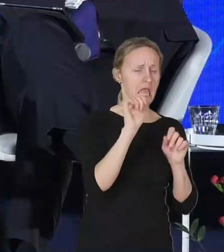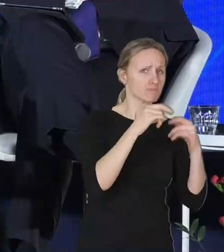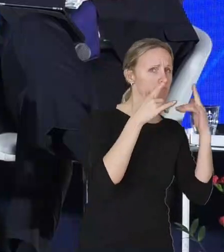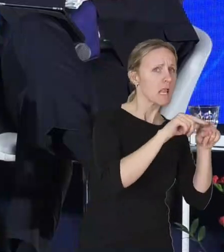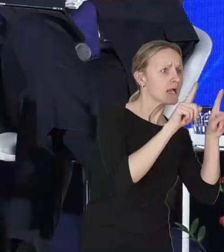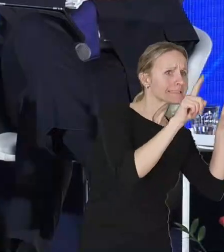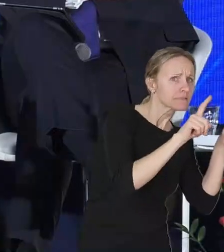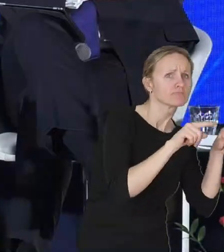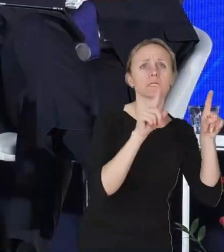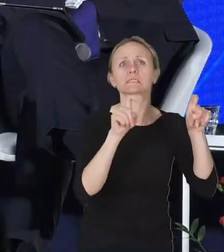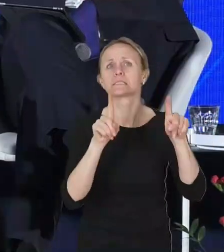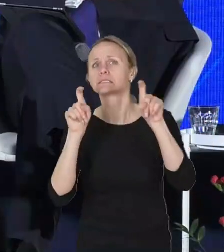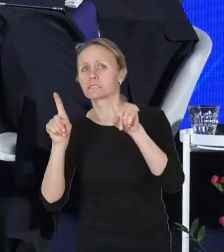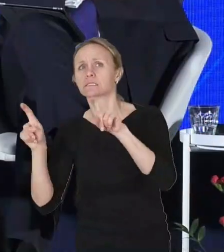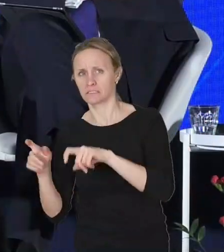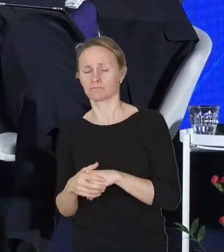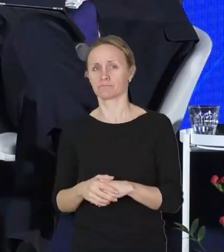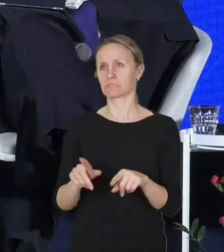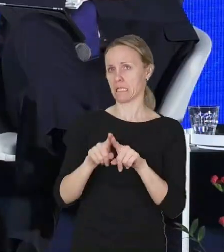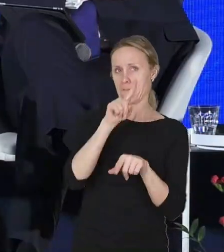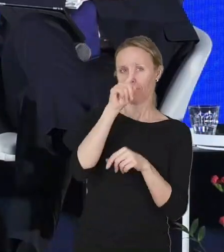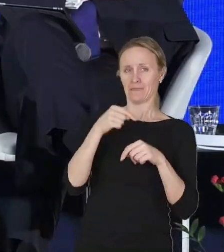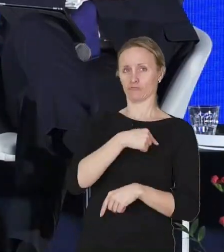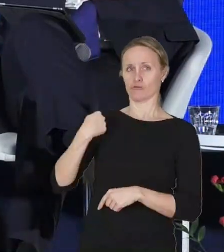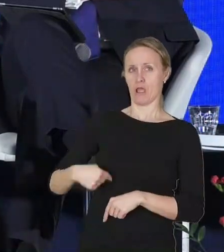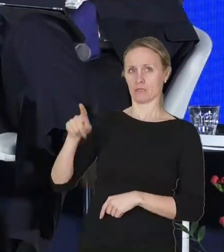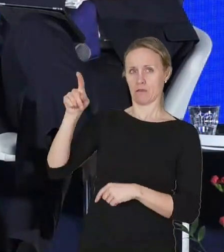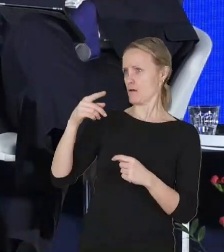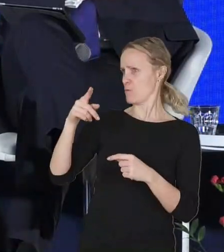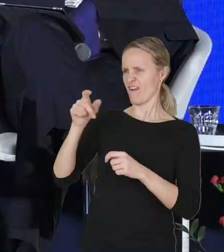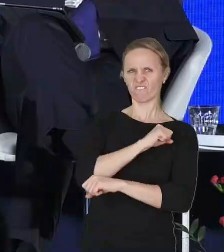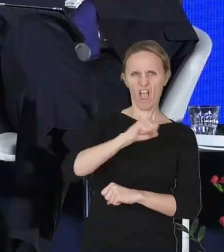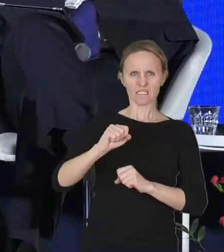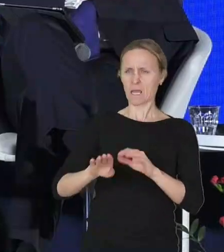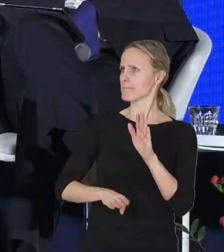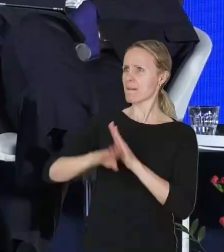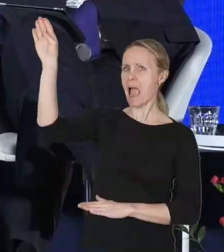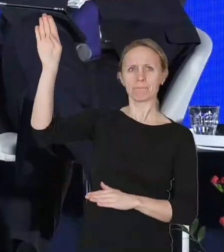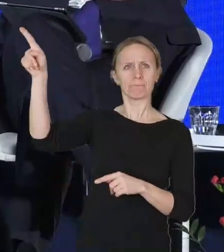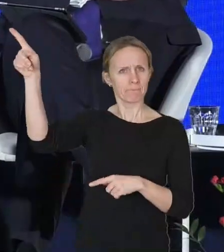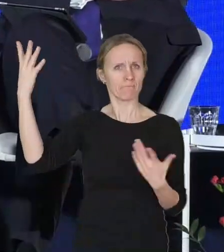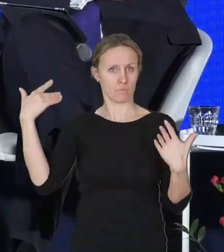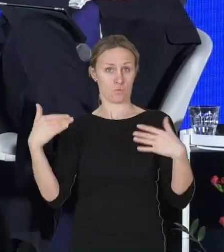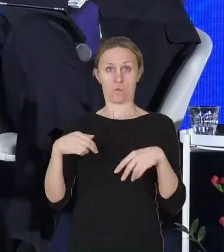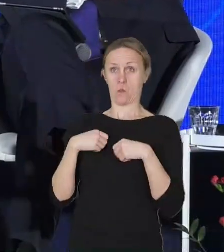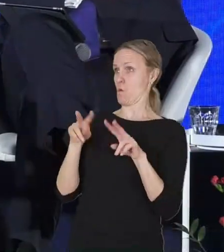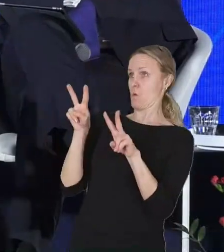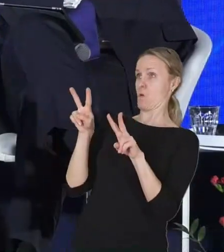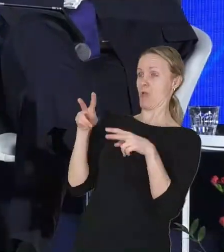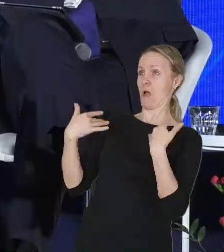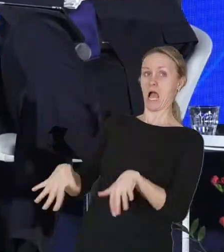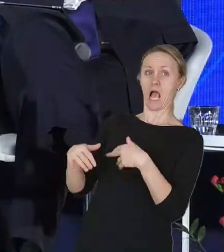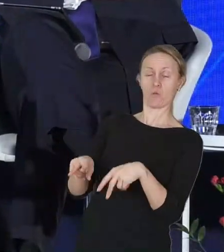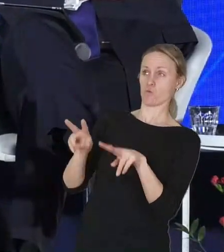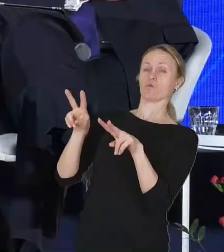development, it is so scary in this context. So we really need to see how we in